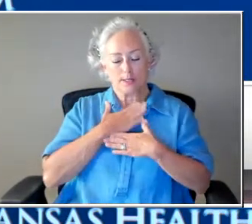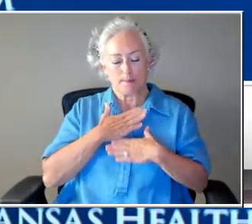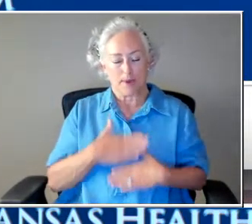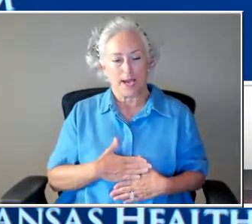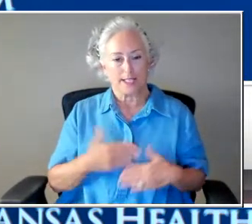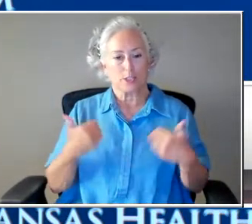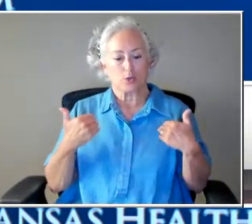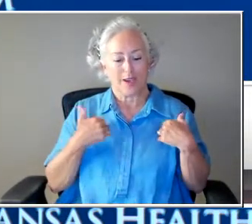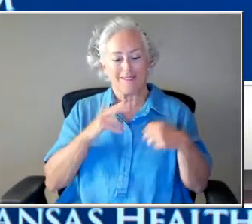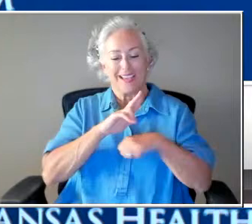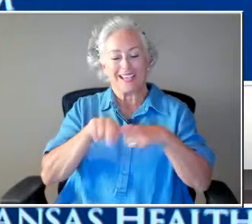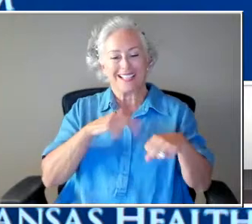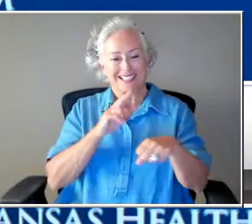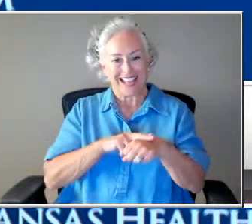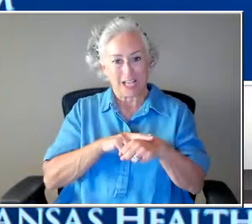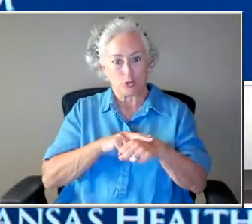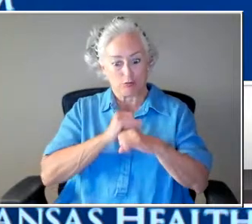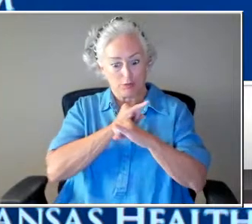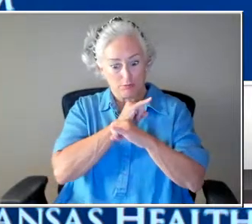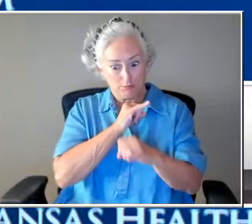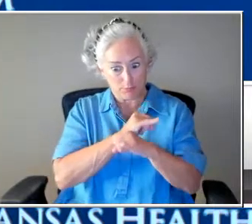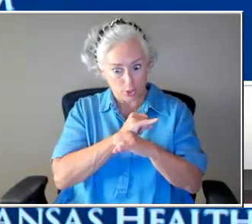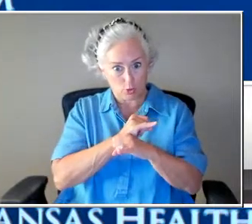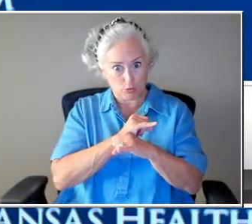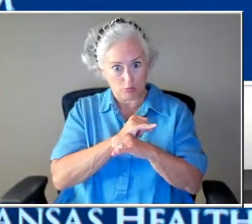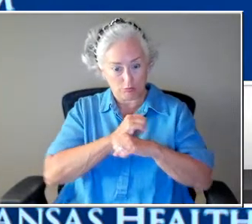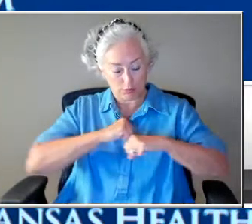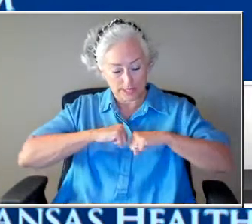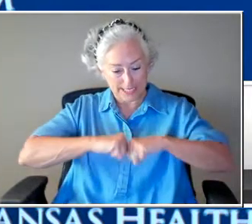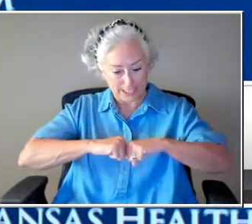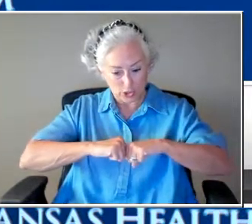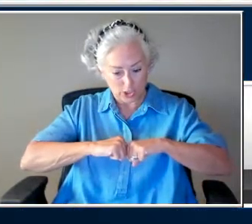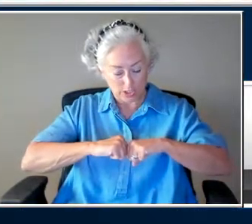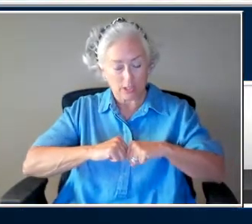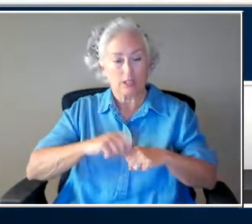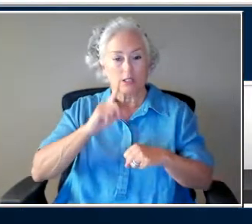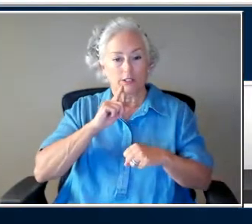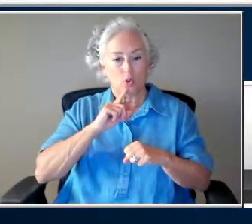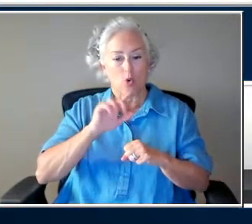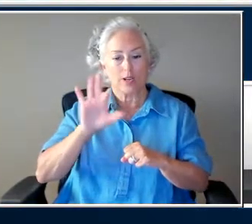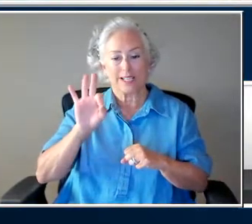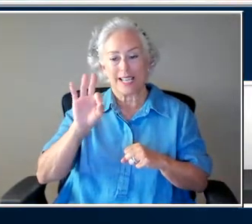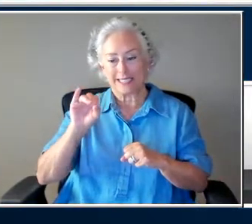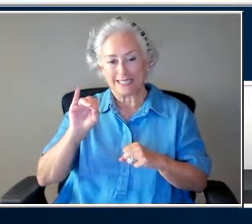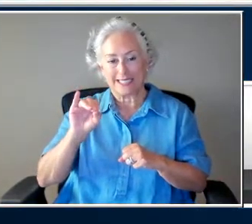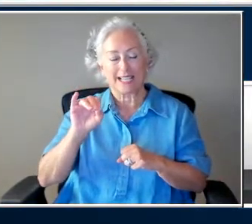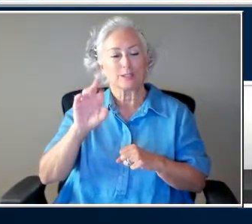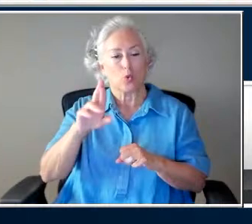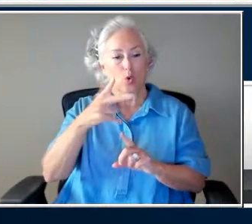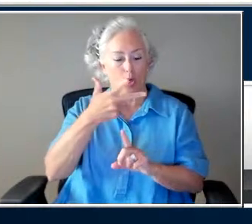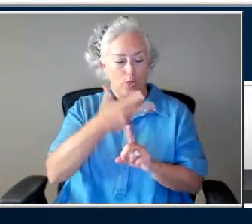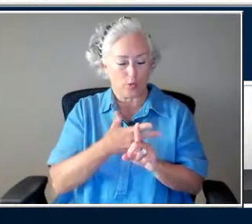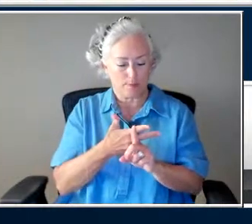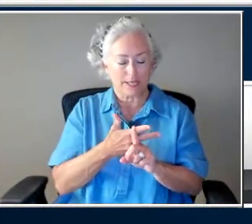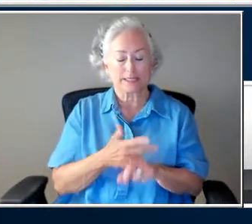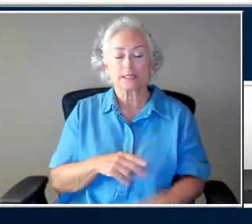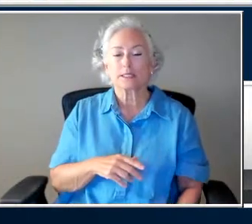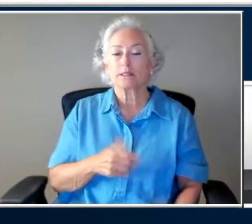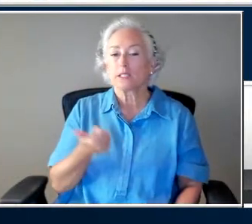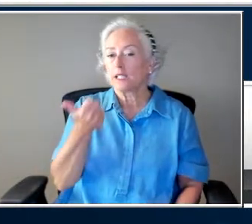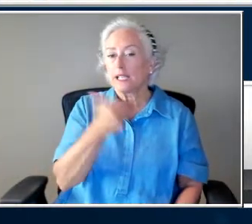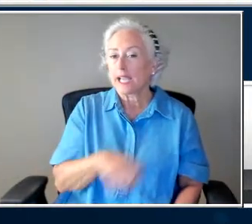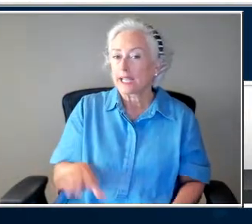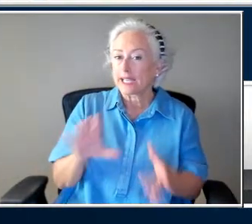off getting the updated vaccine for 90 days or 3 months. Okay, 90 days or 3 months. Yeah. Any word on how soon the new vaccines